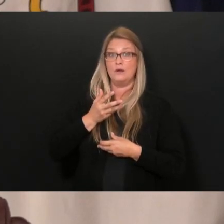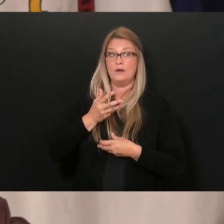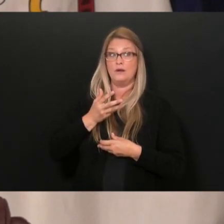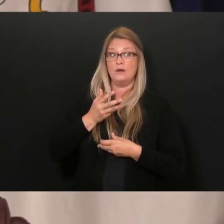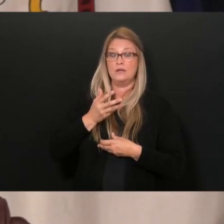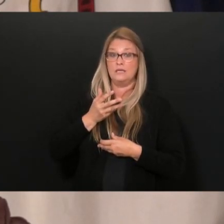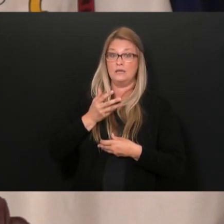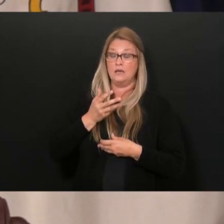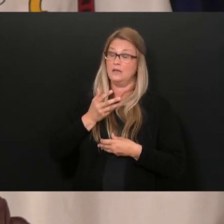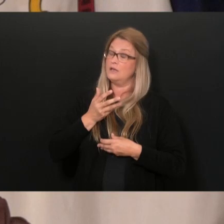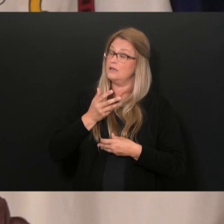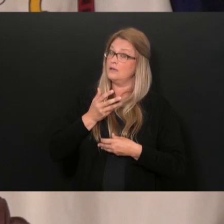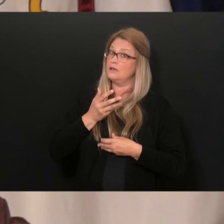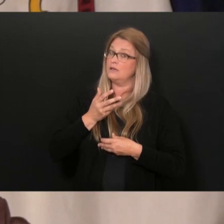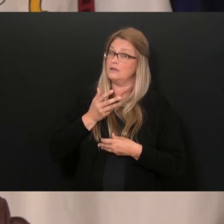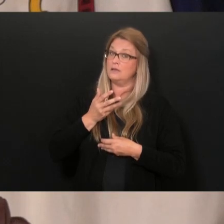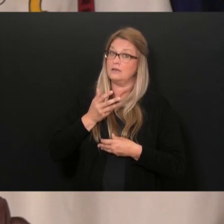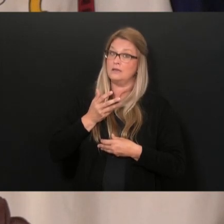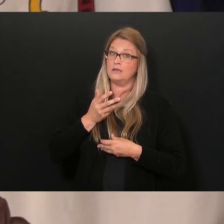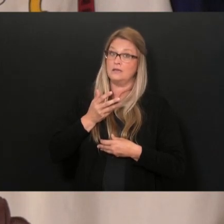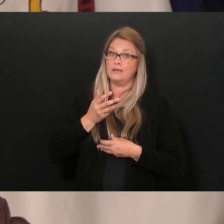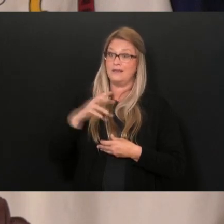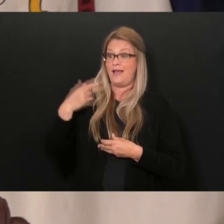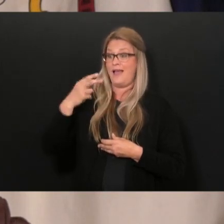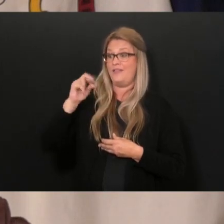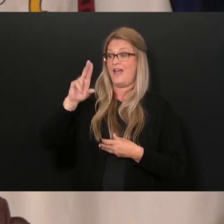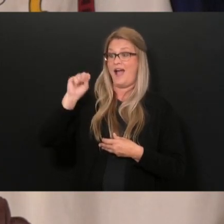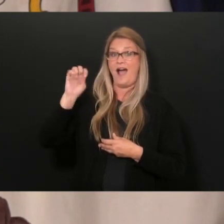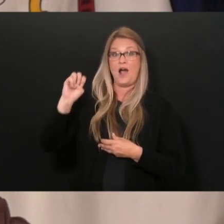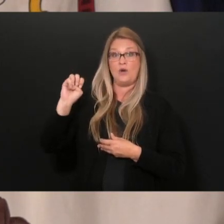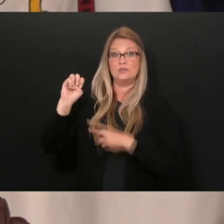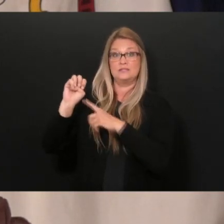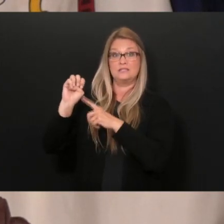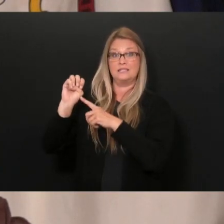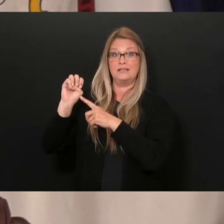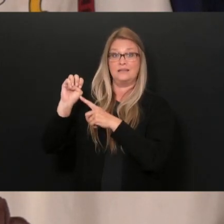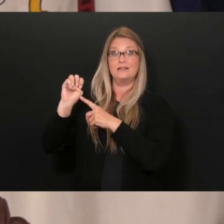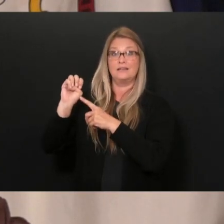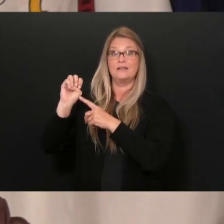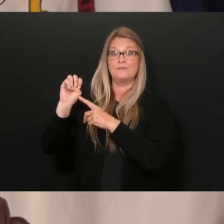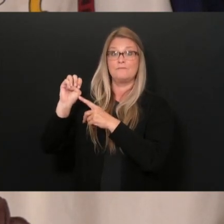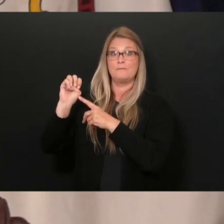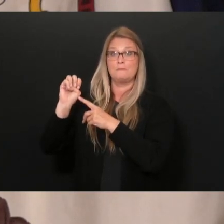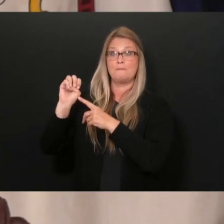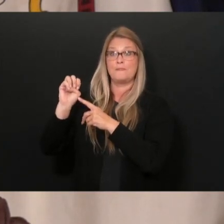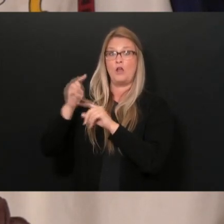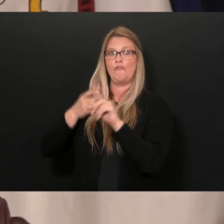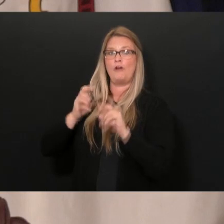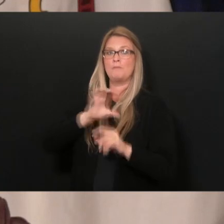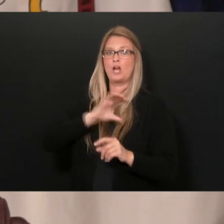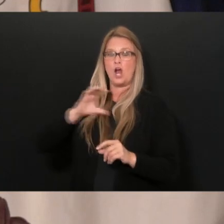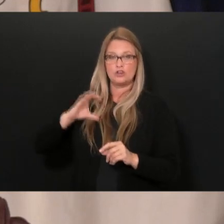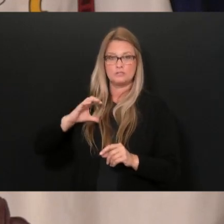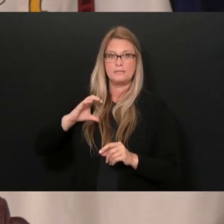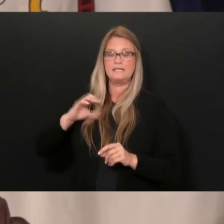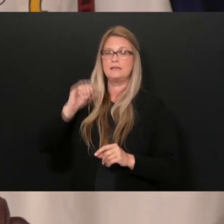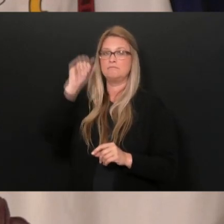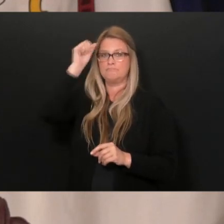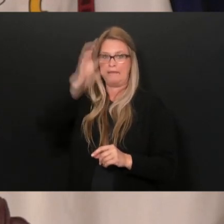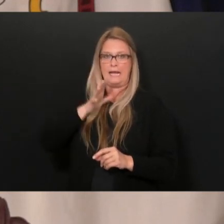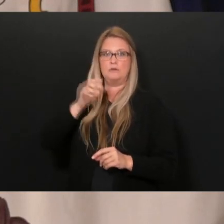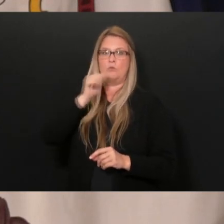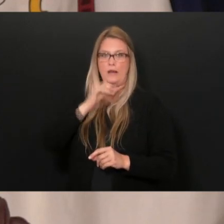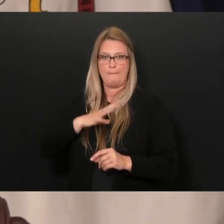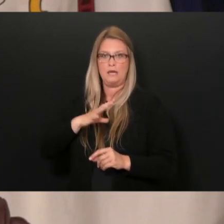even though that the House is going to come, you know, from our congressmen and women, they're going to come